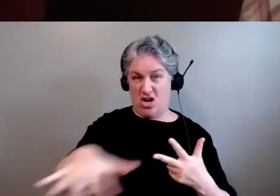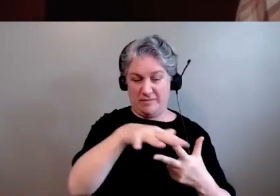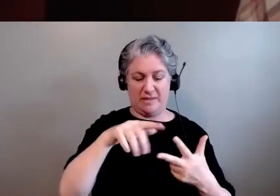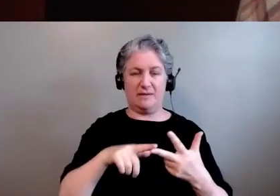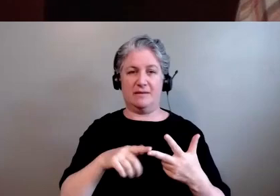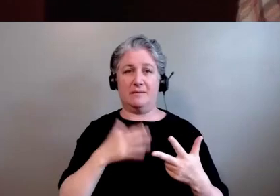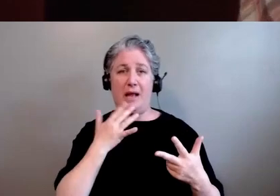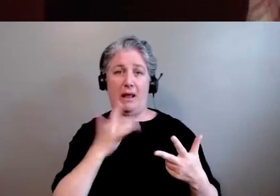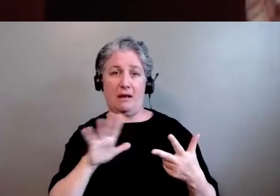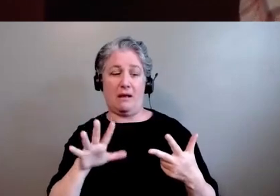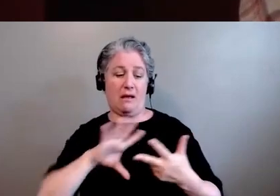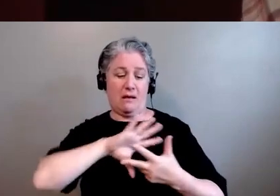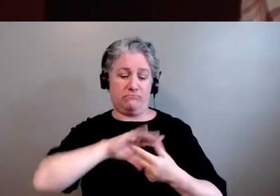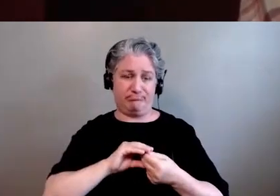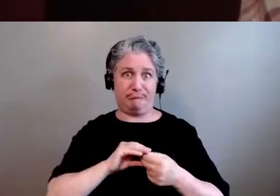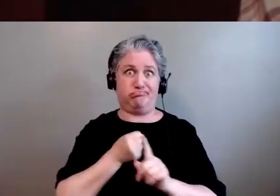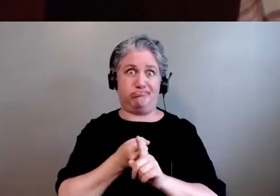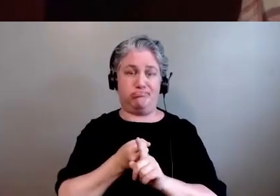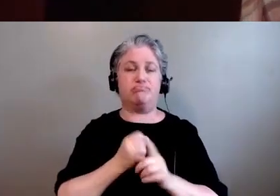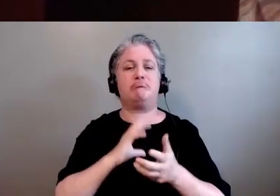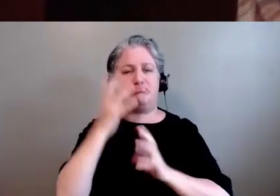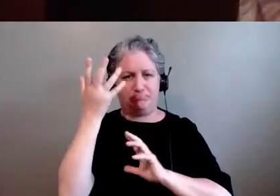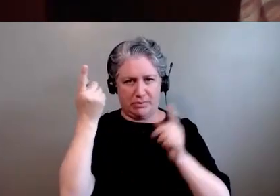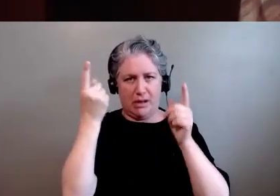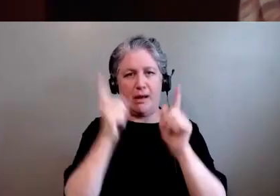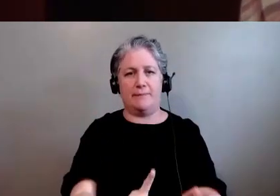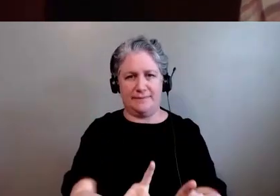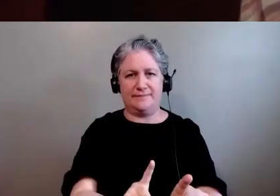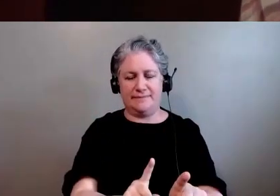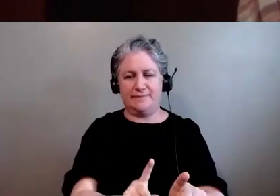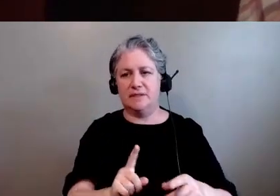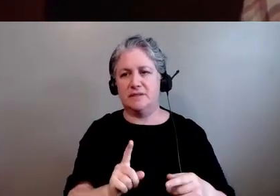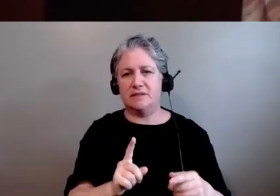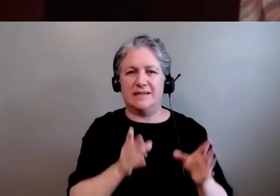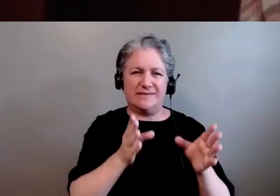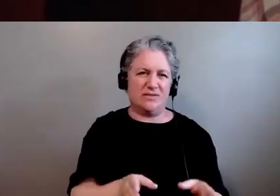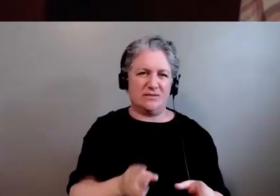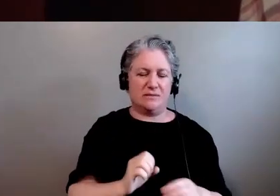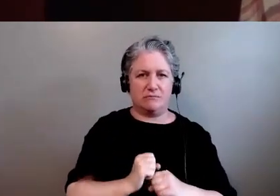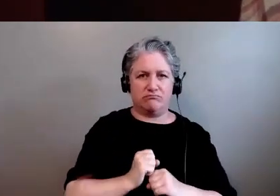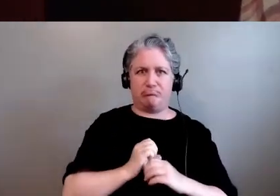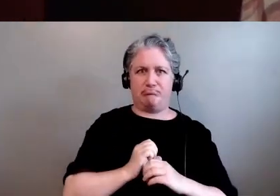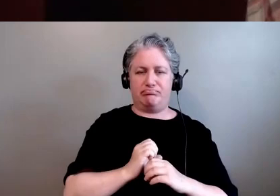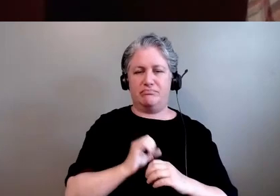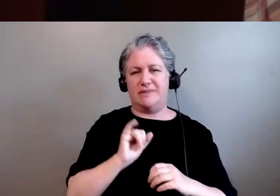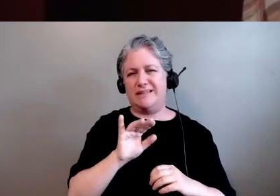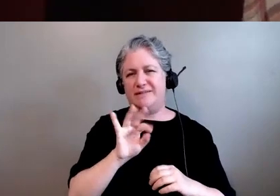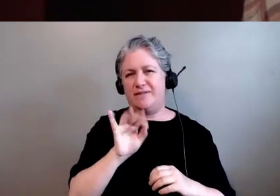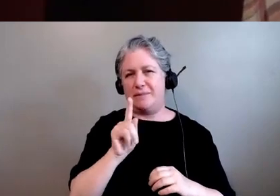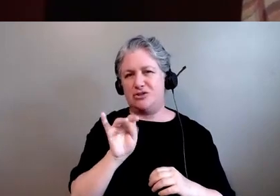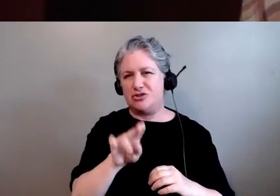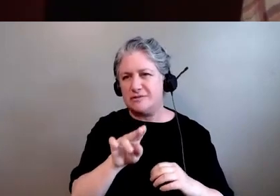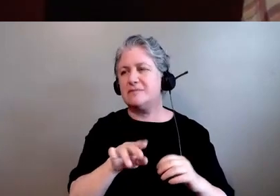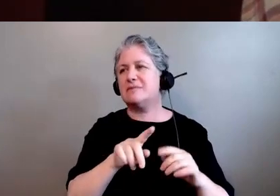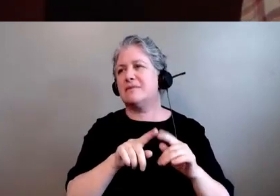bit of bad luck because they have to collide, okay? Then in an individual, they get the inflammation, and then